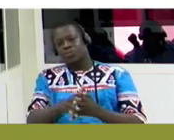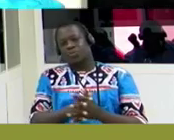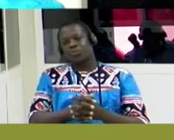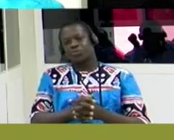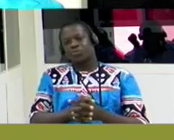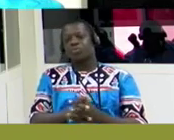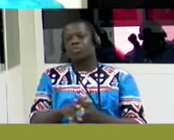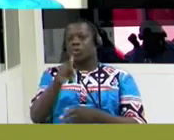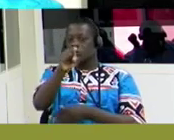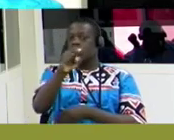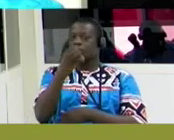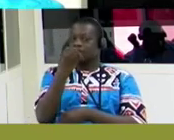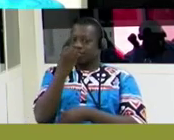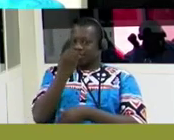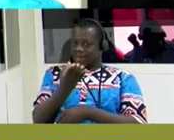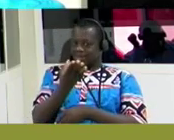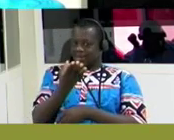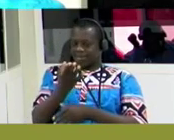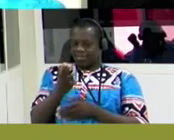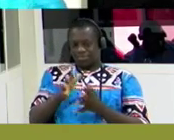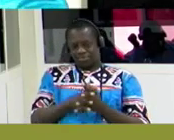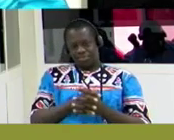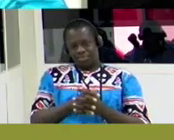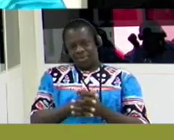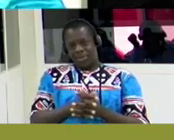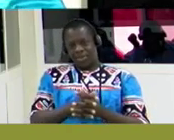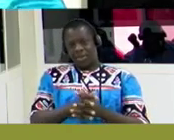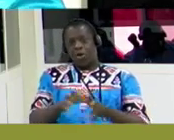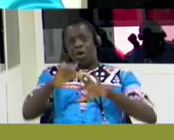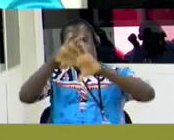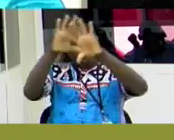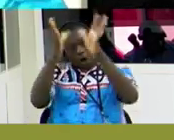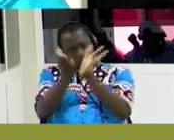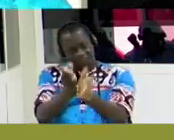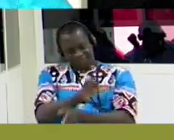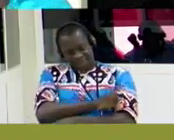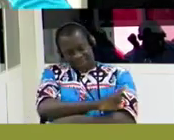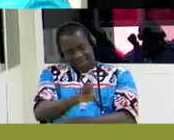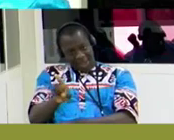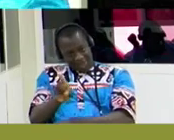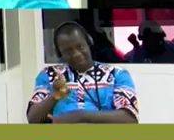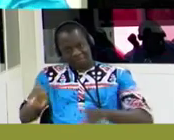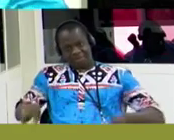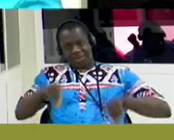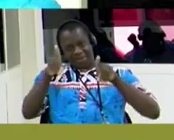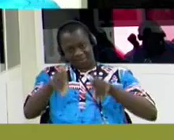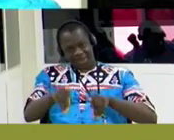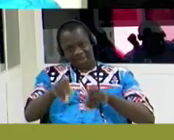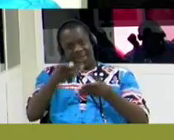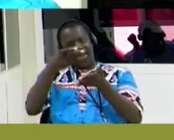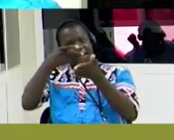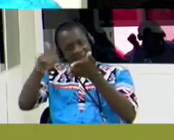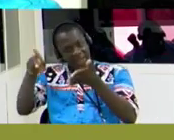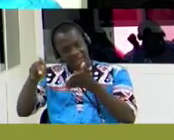You just said that all of them participated in the kicking and the